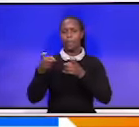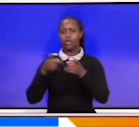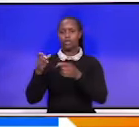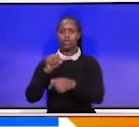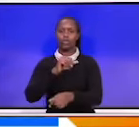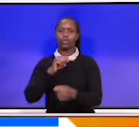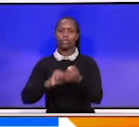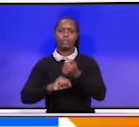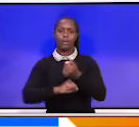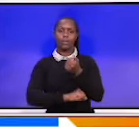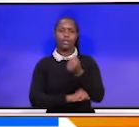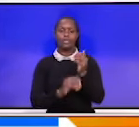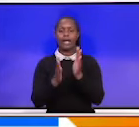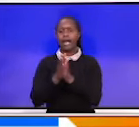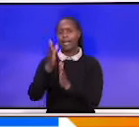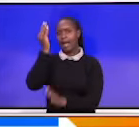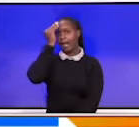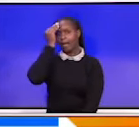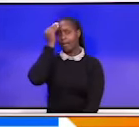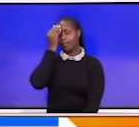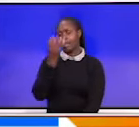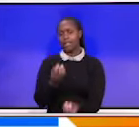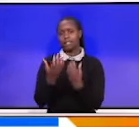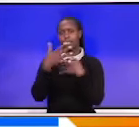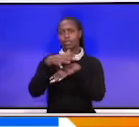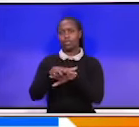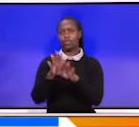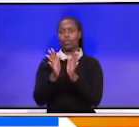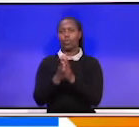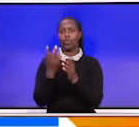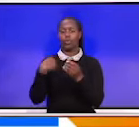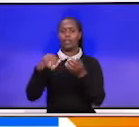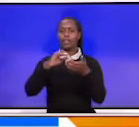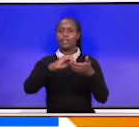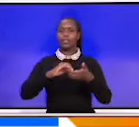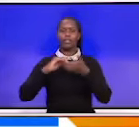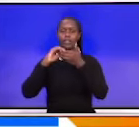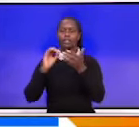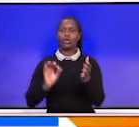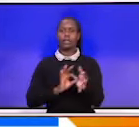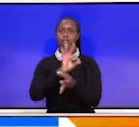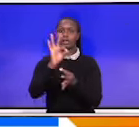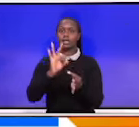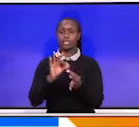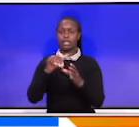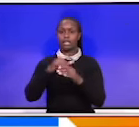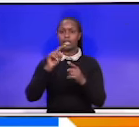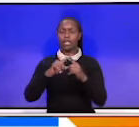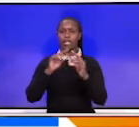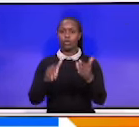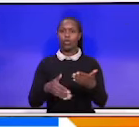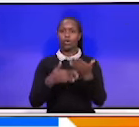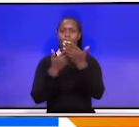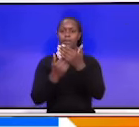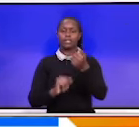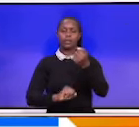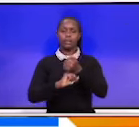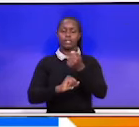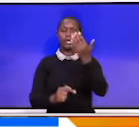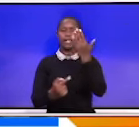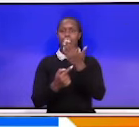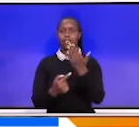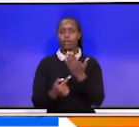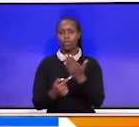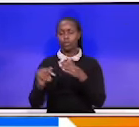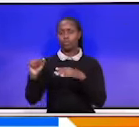and academic integration alongside the Federation's expertise in equipment provision and technical support and training.